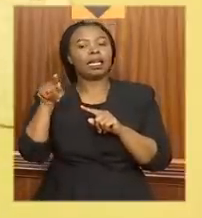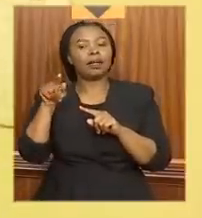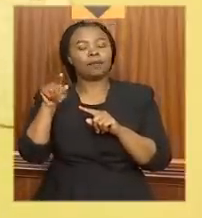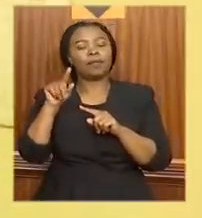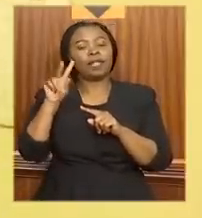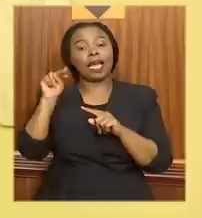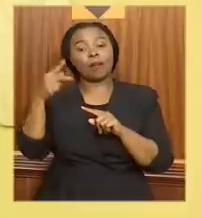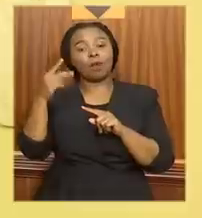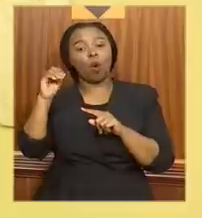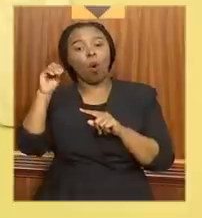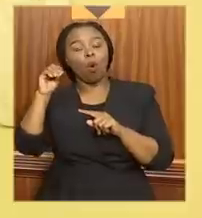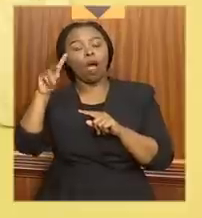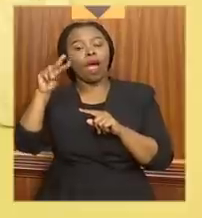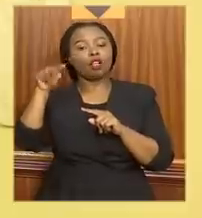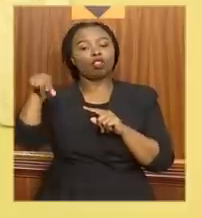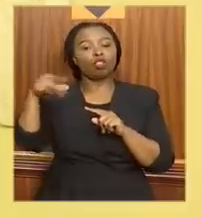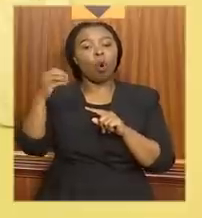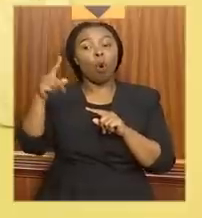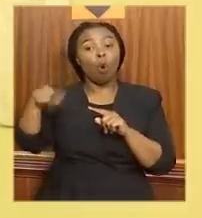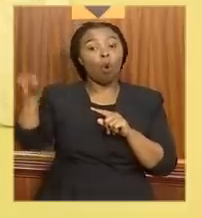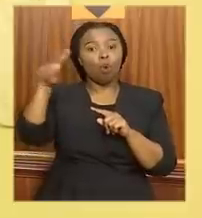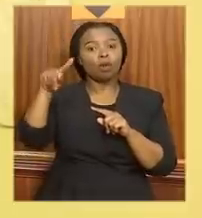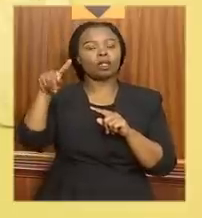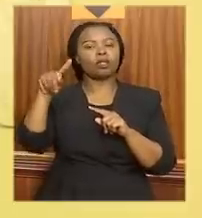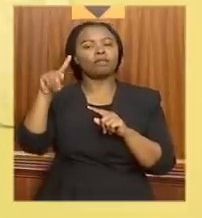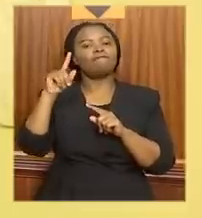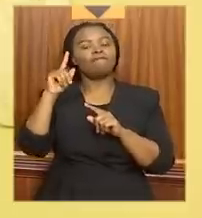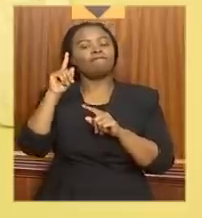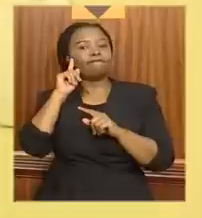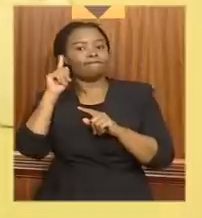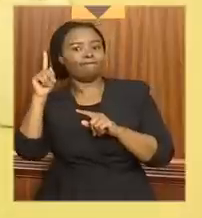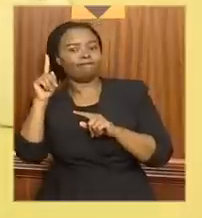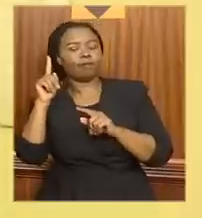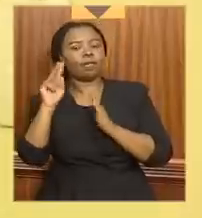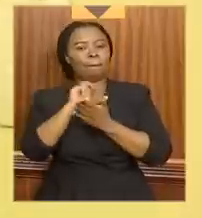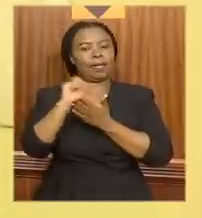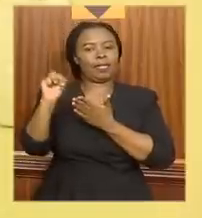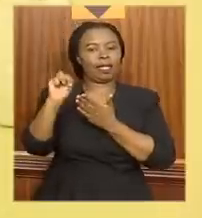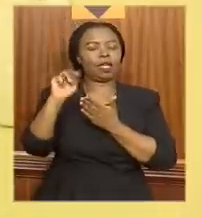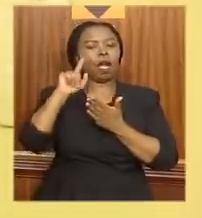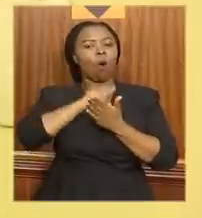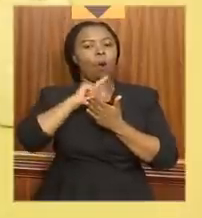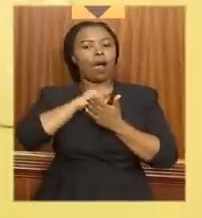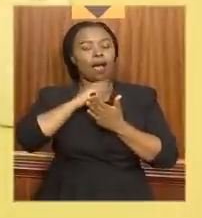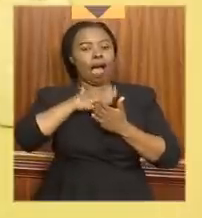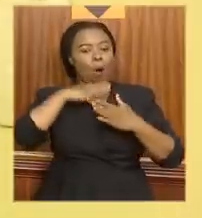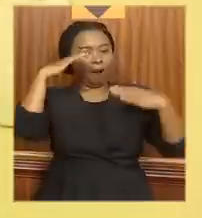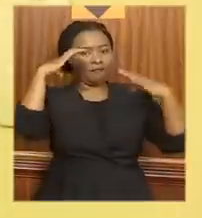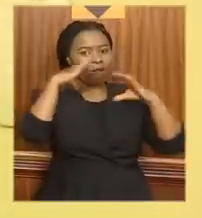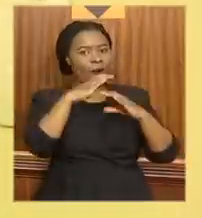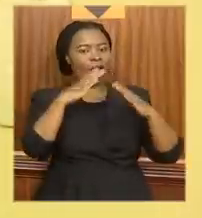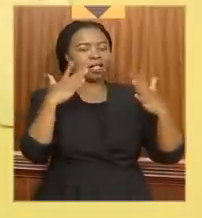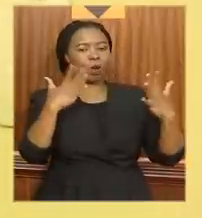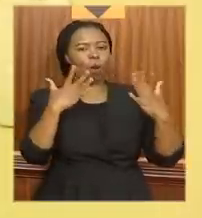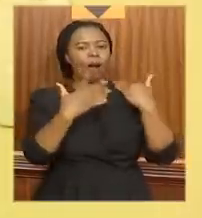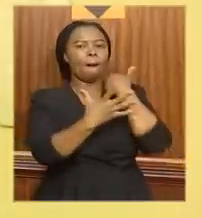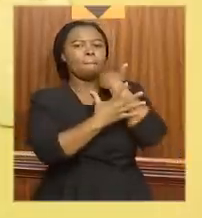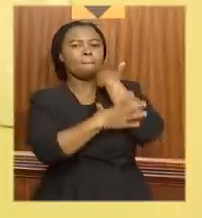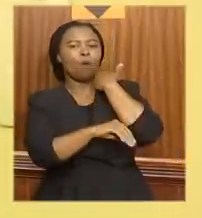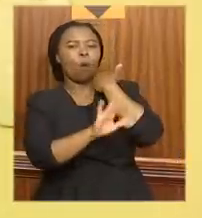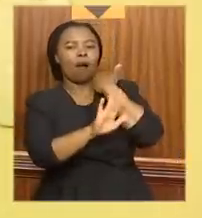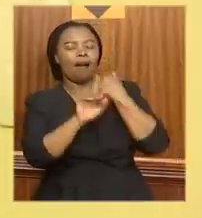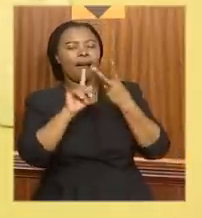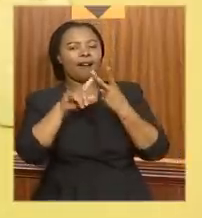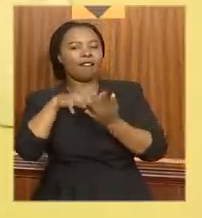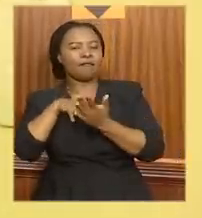organizations who said our focus must also be on the poor and the vulnerable. Now,